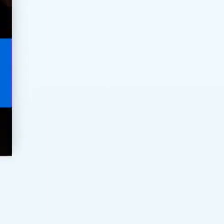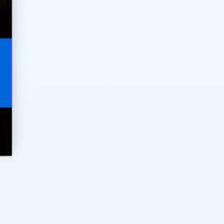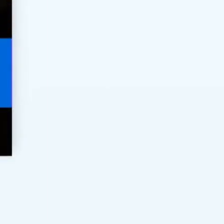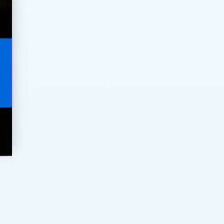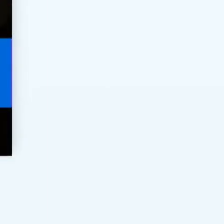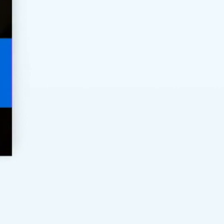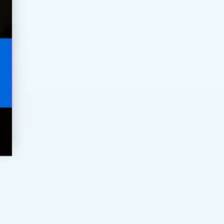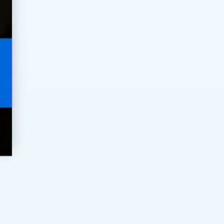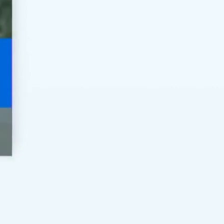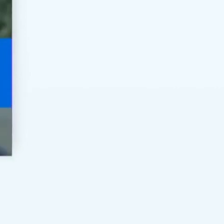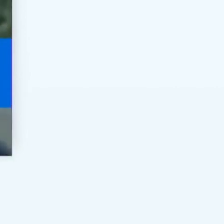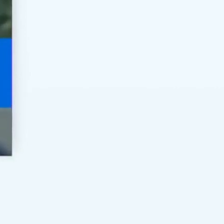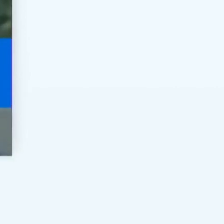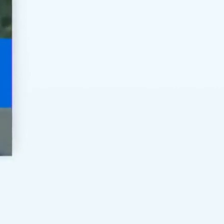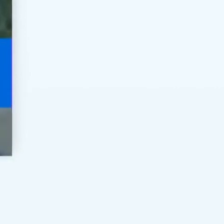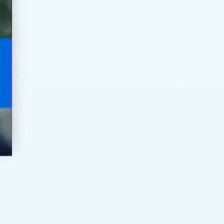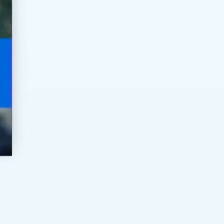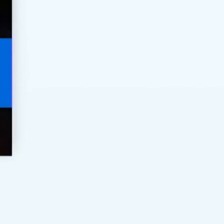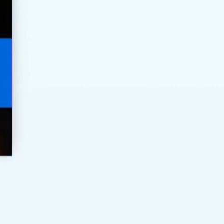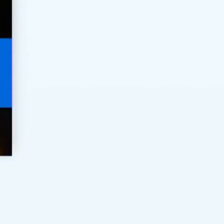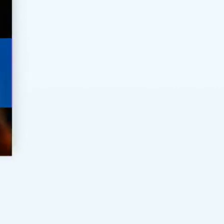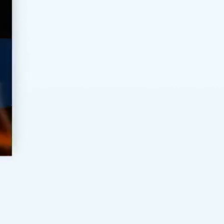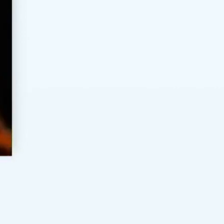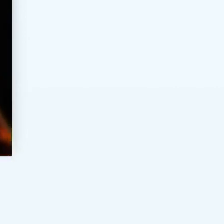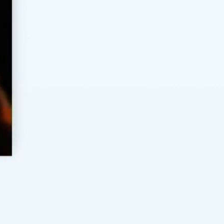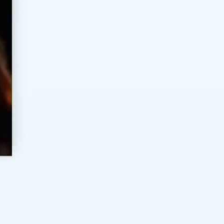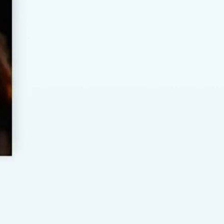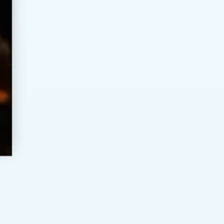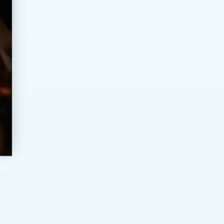as the population thinks there's hope.